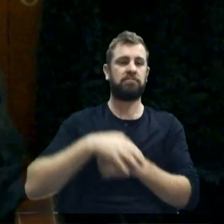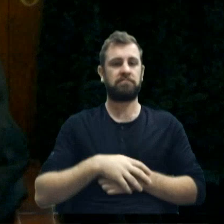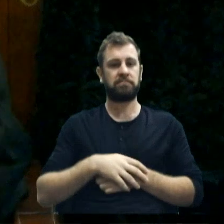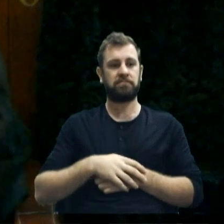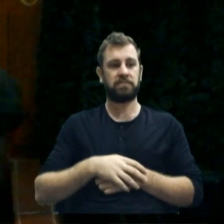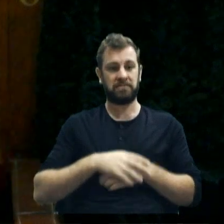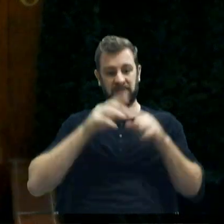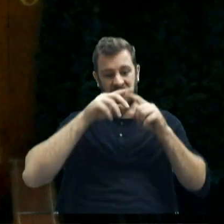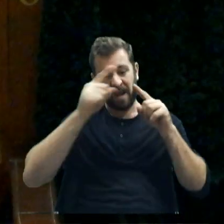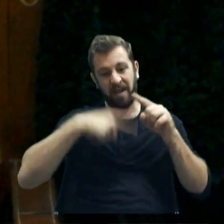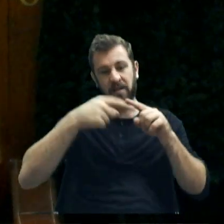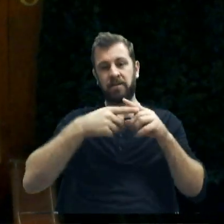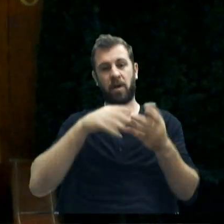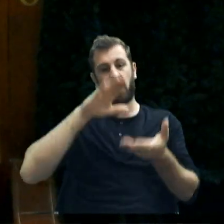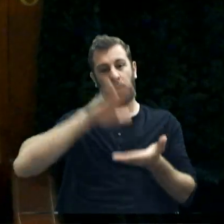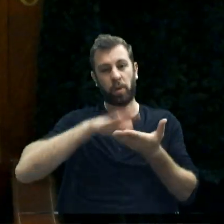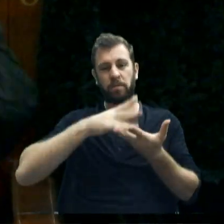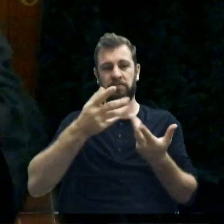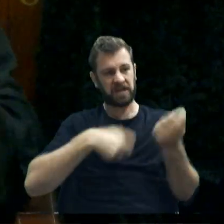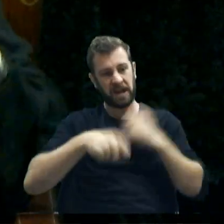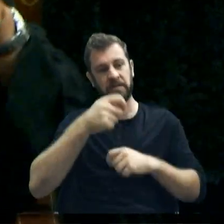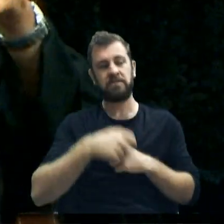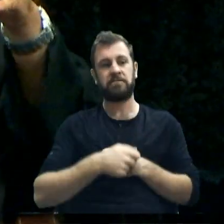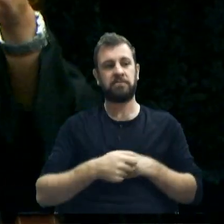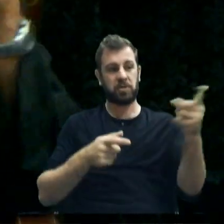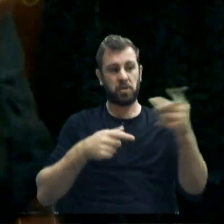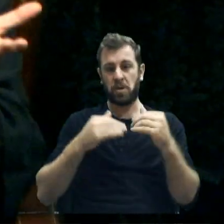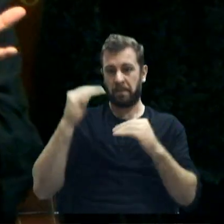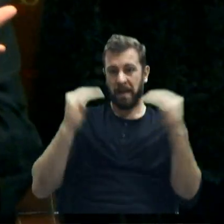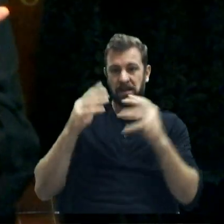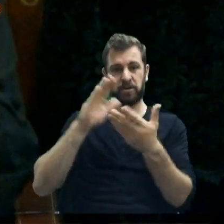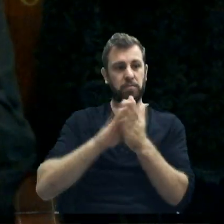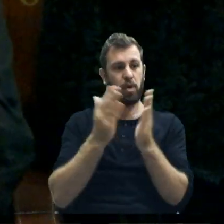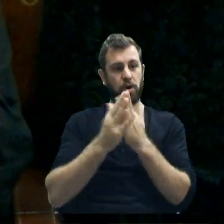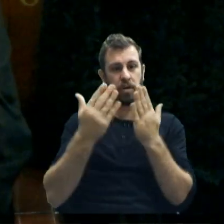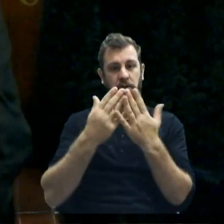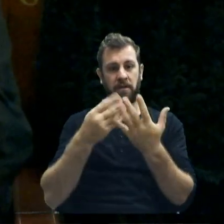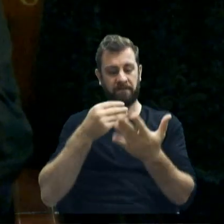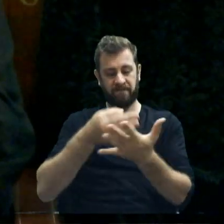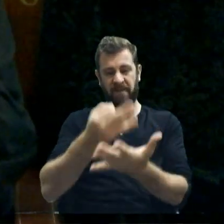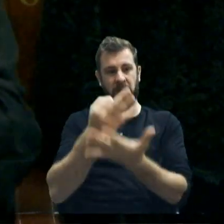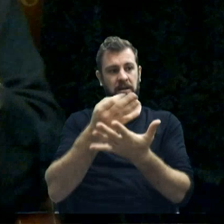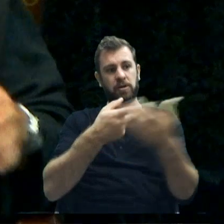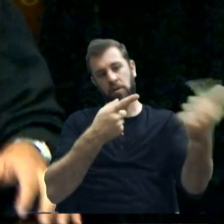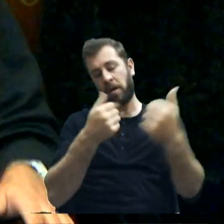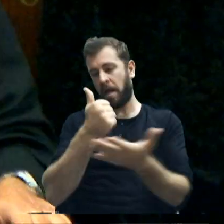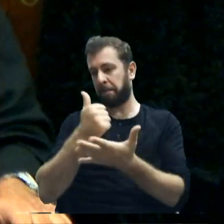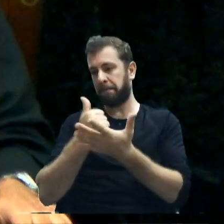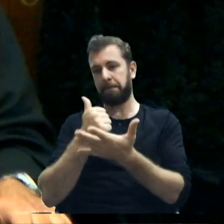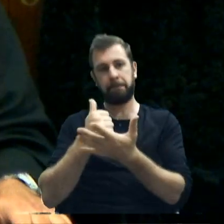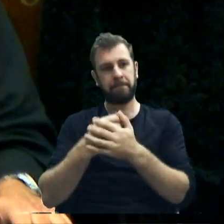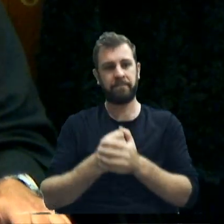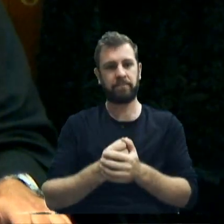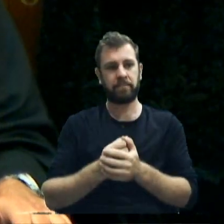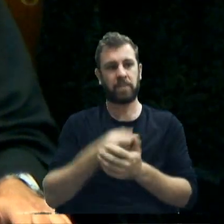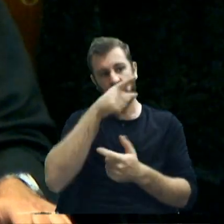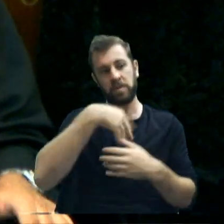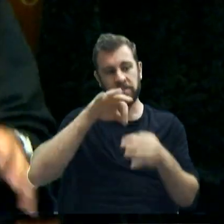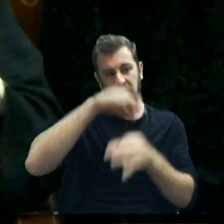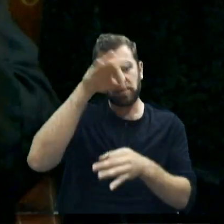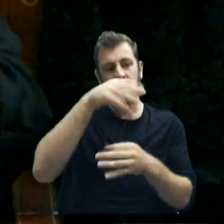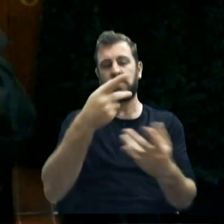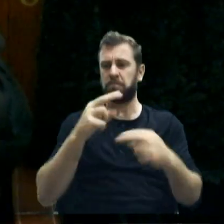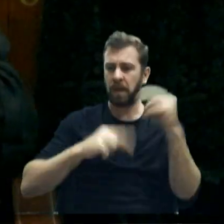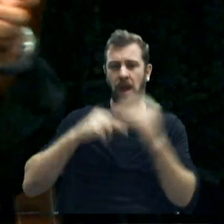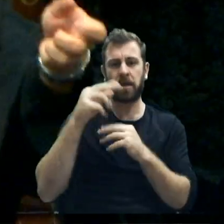tire. Learn how to balance your books. Come and help me run the finances of the home. Come and build your spirituality such that